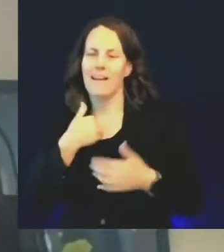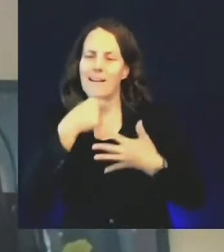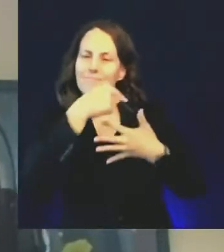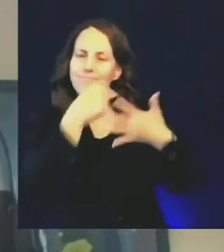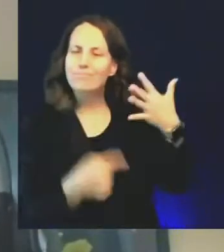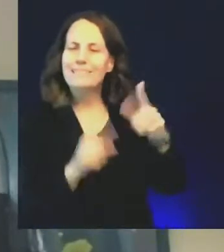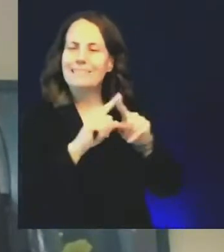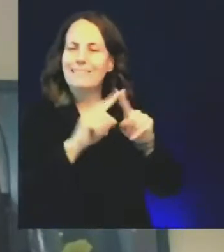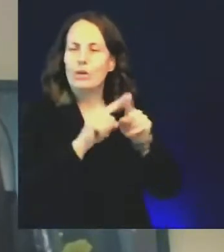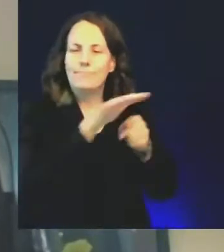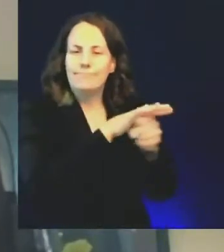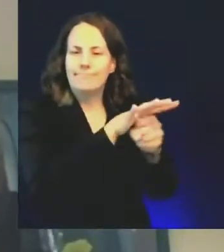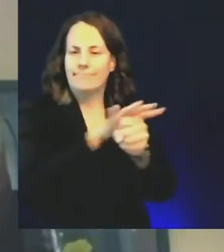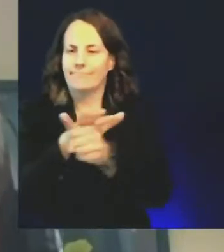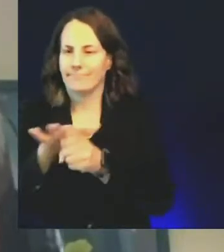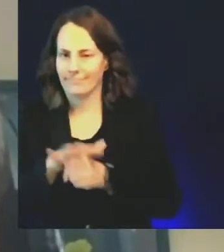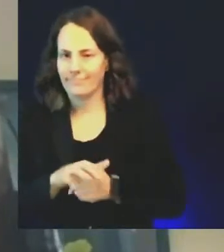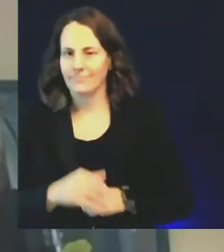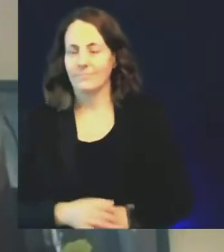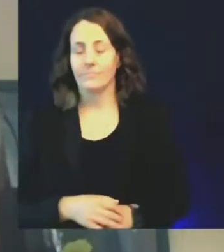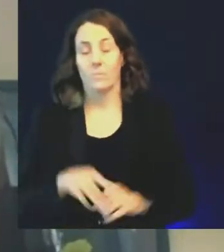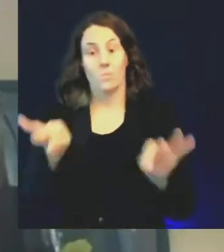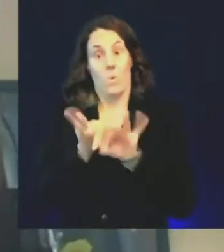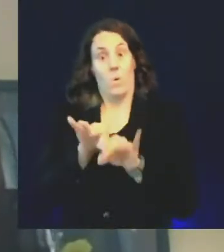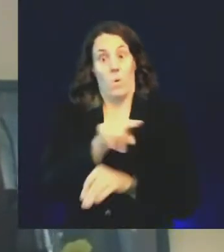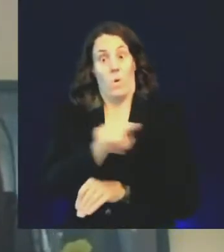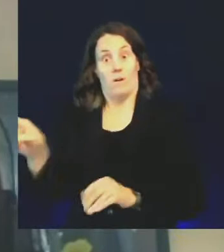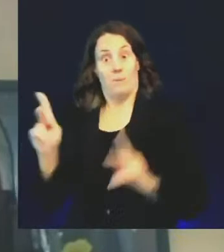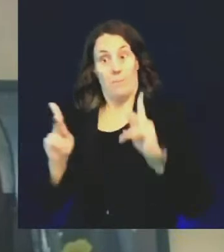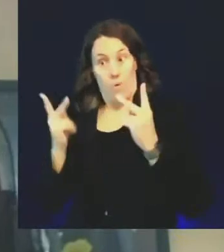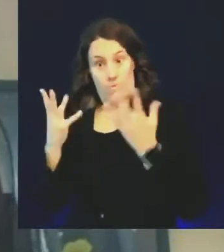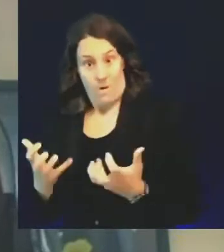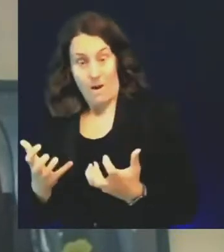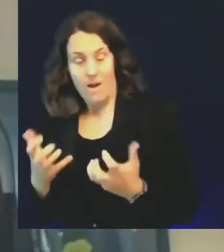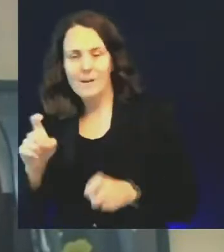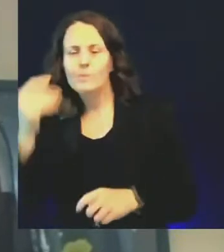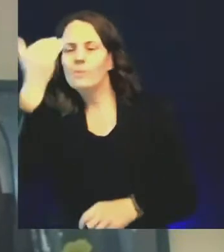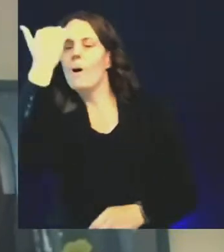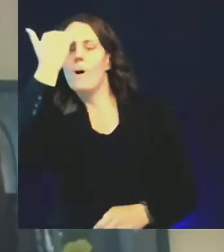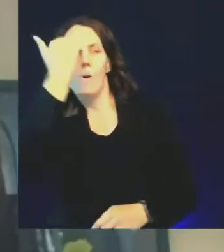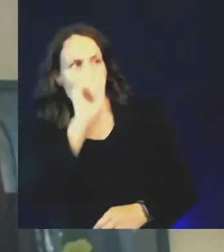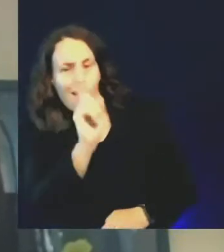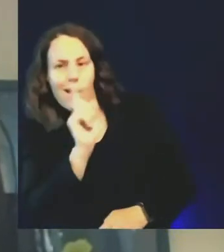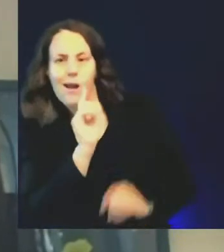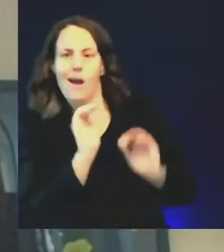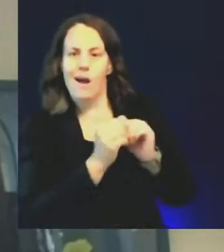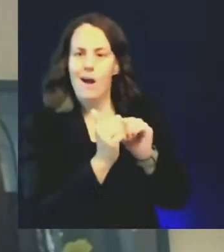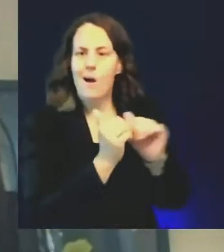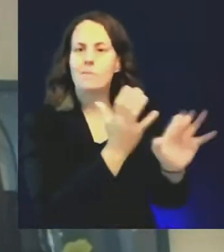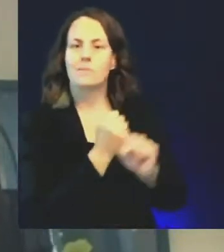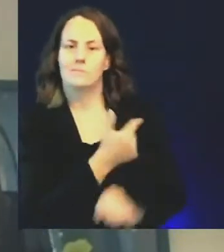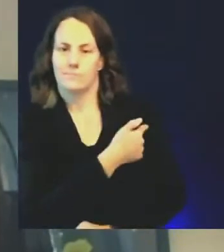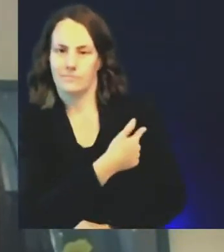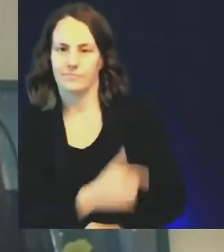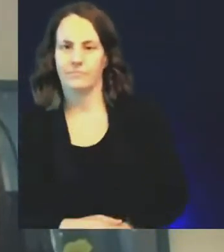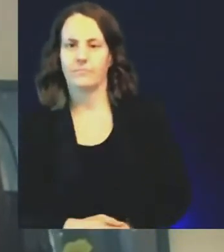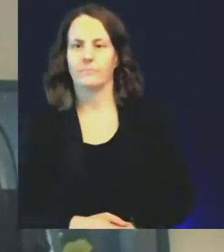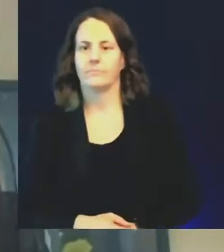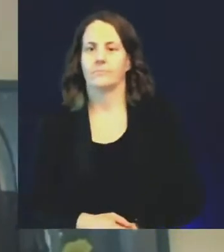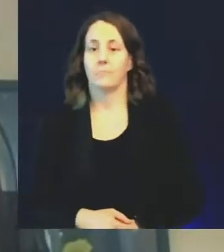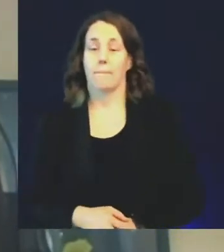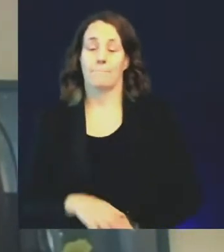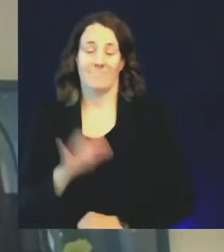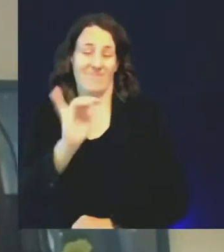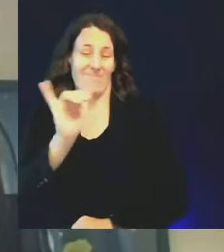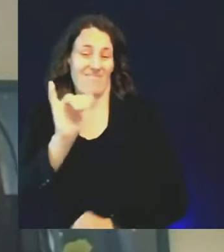vaccine, including the reality that is before us of the ever-present threat of COVID-19, including